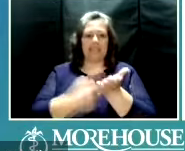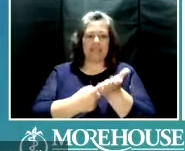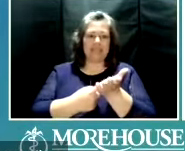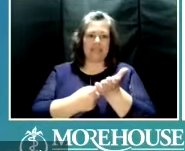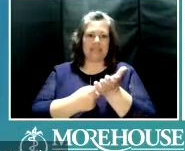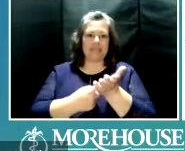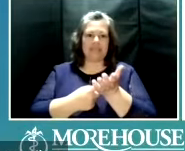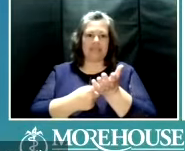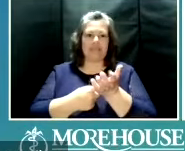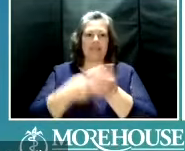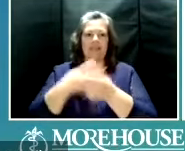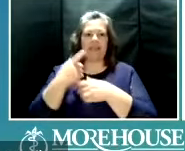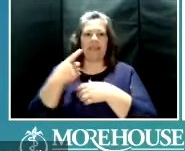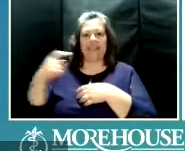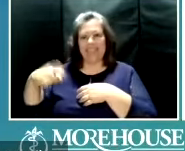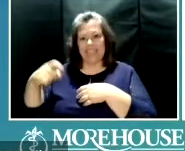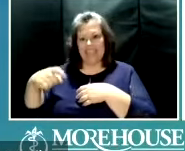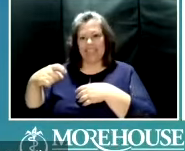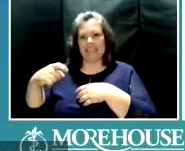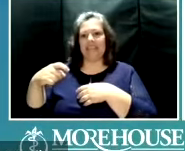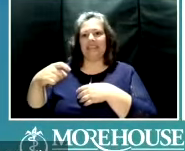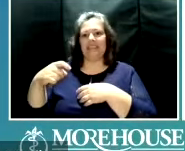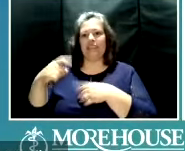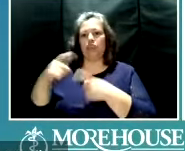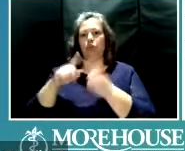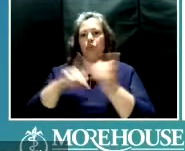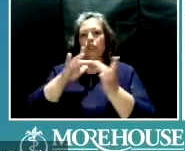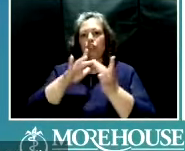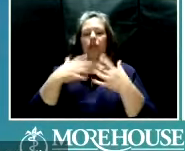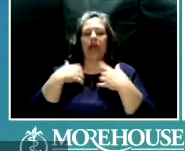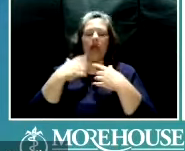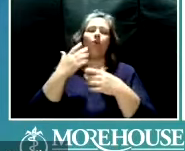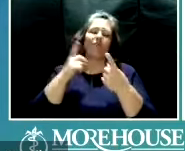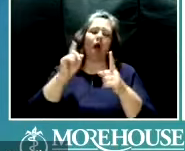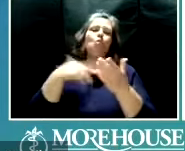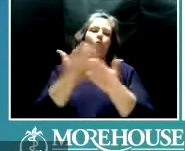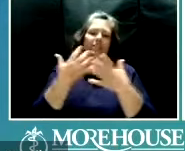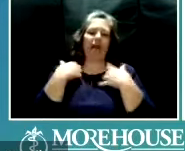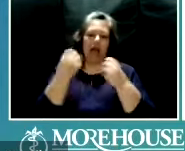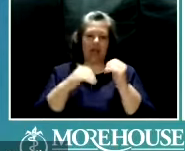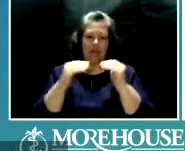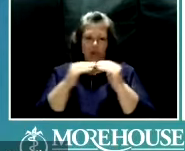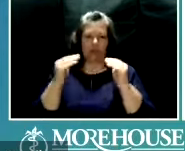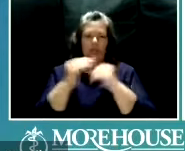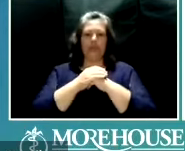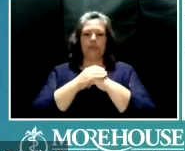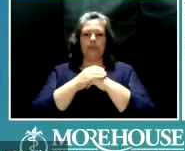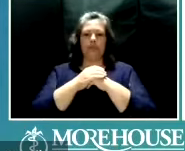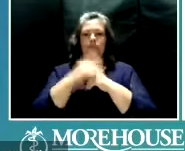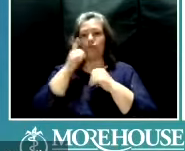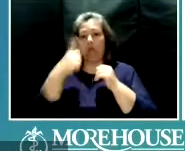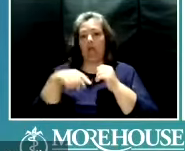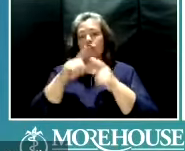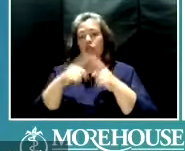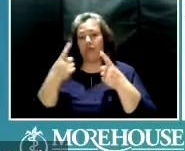the needs in order to reach health equity. We do understand that in order for us to truly